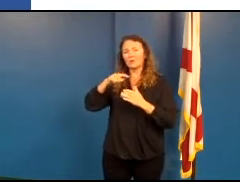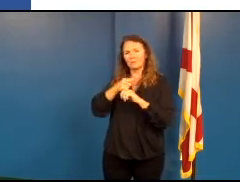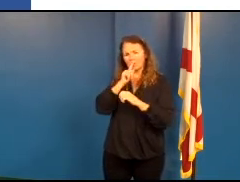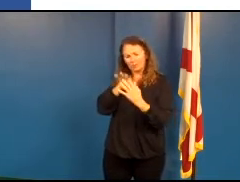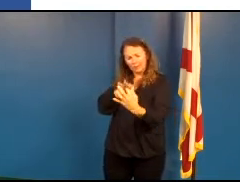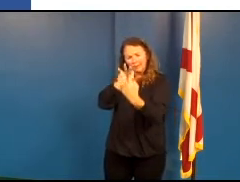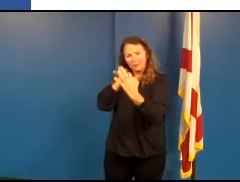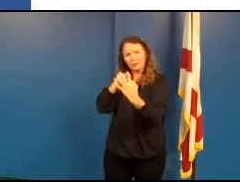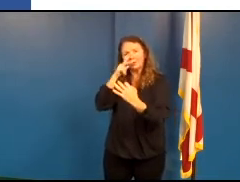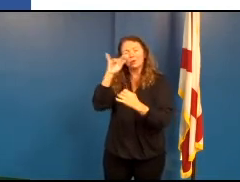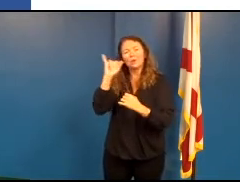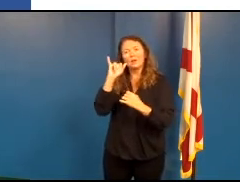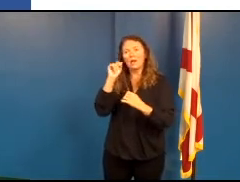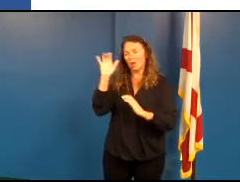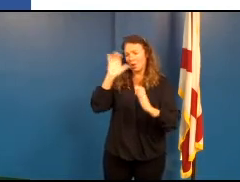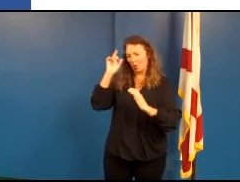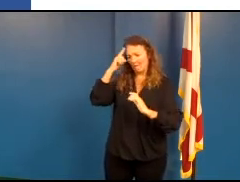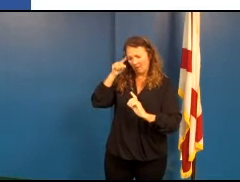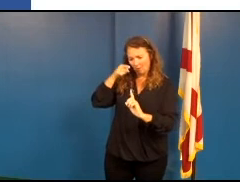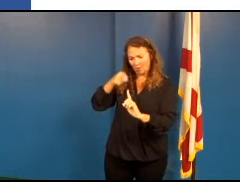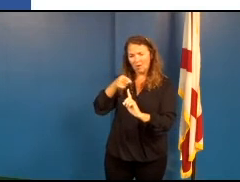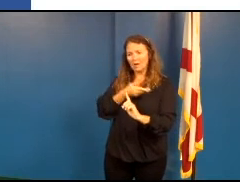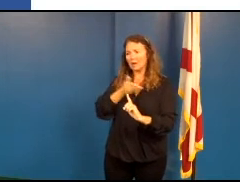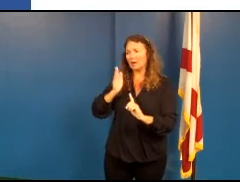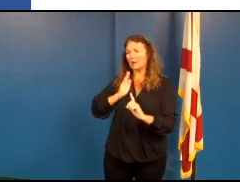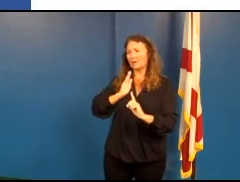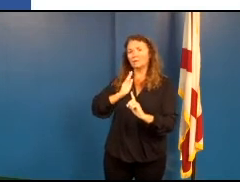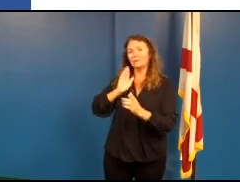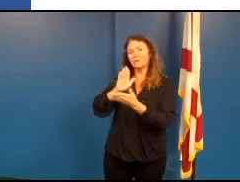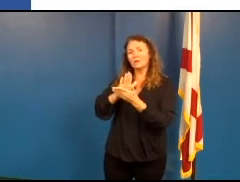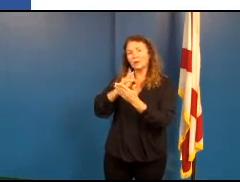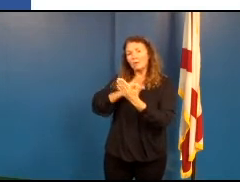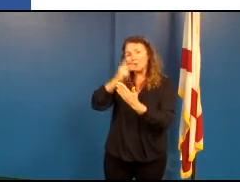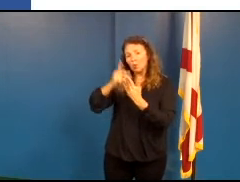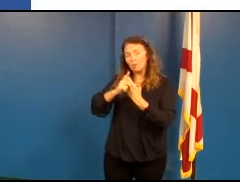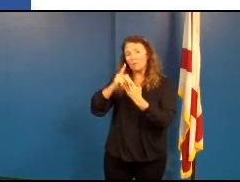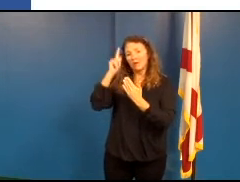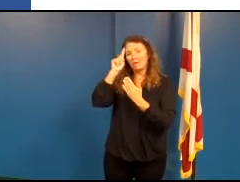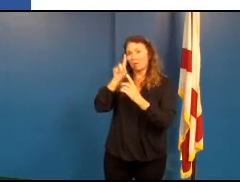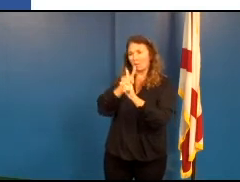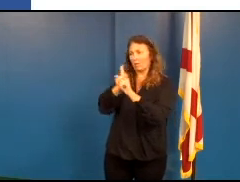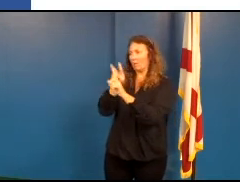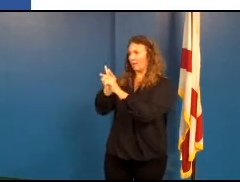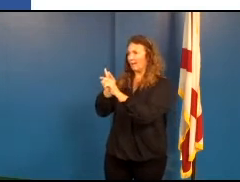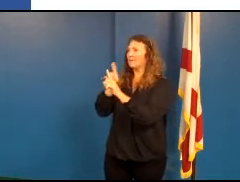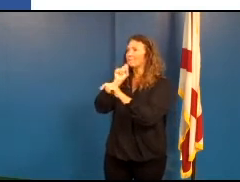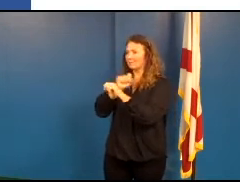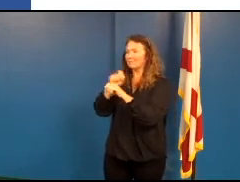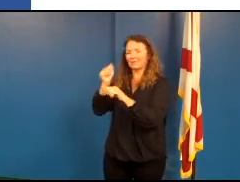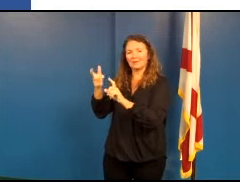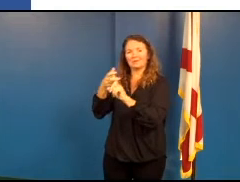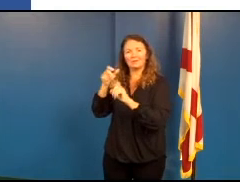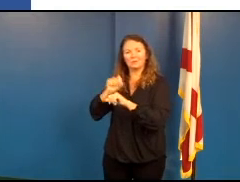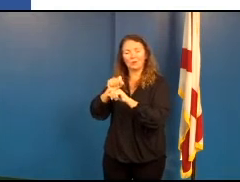refining and really re-looking at our academic programs for relevance and for alignment and